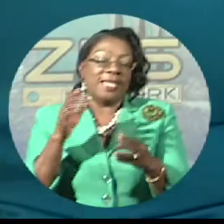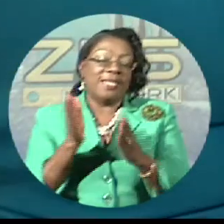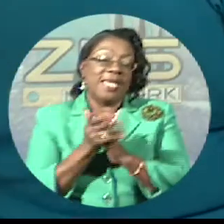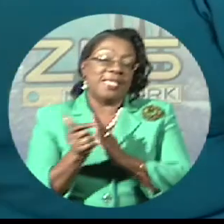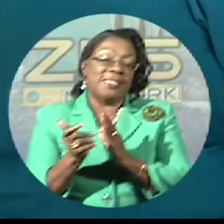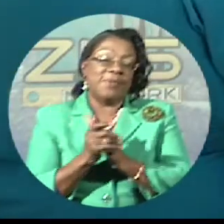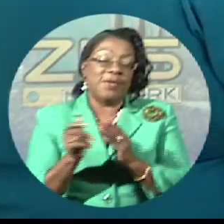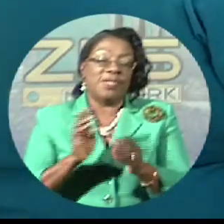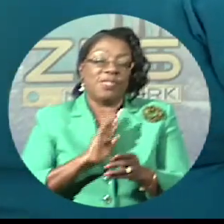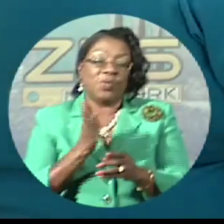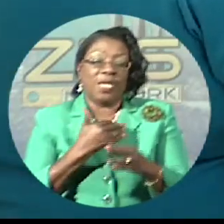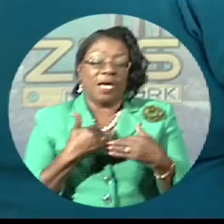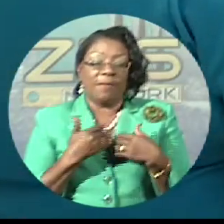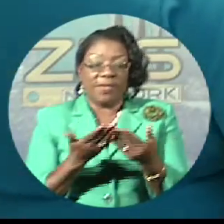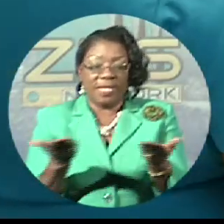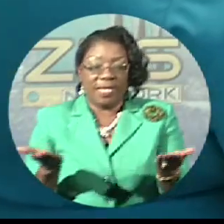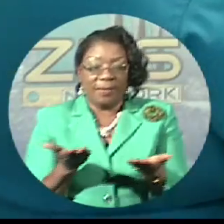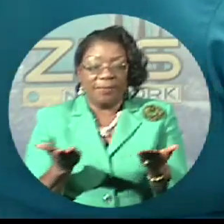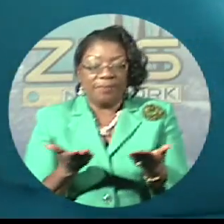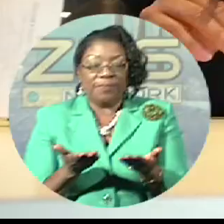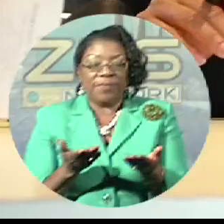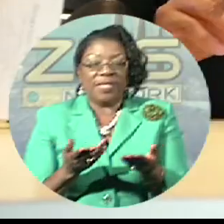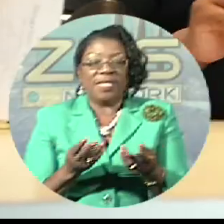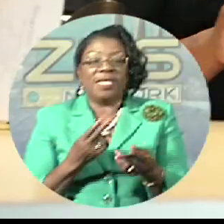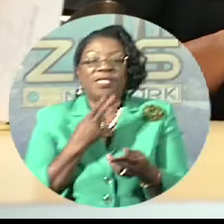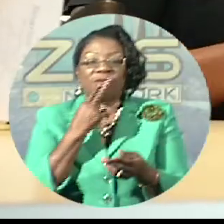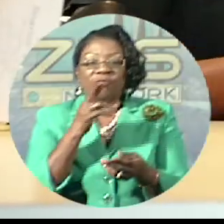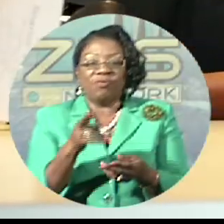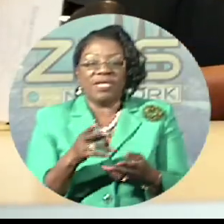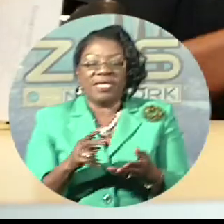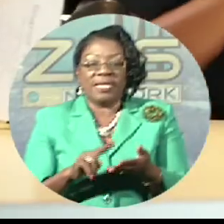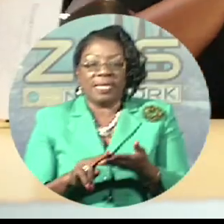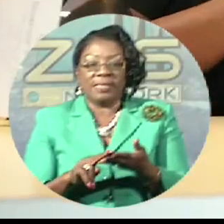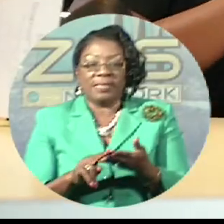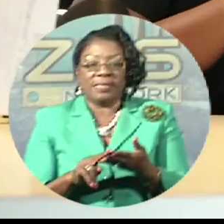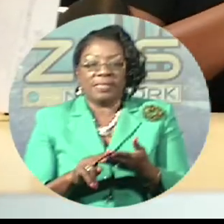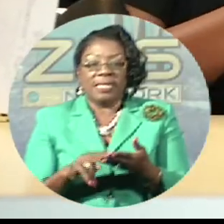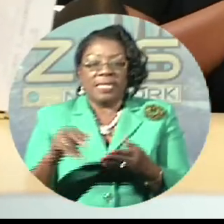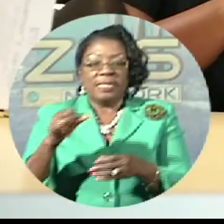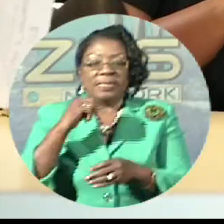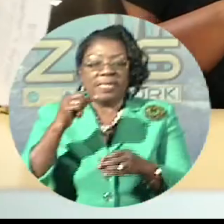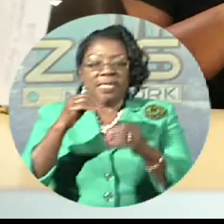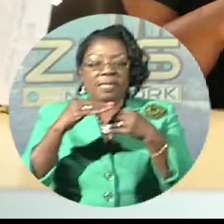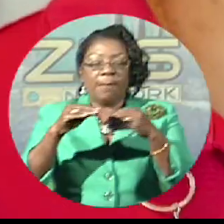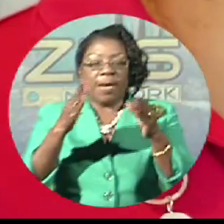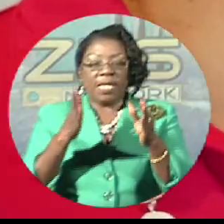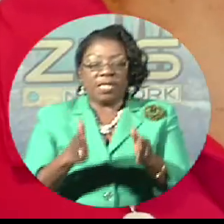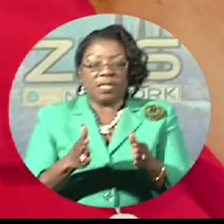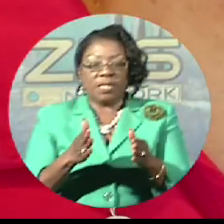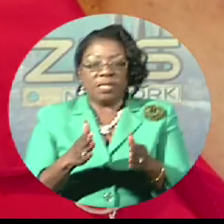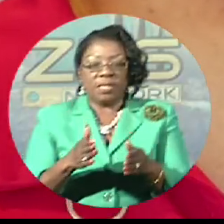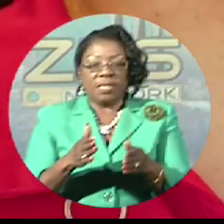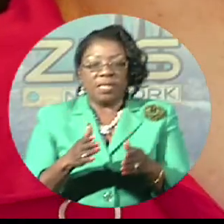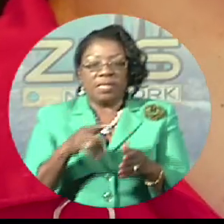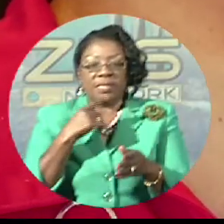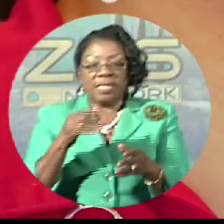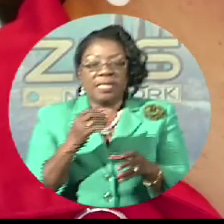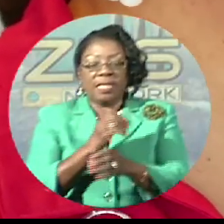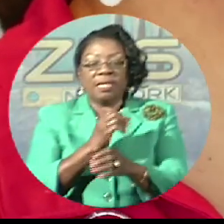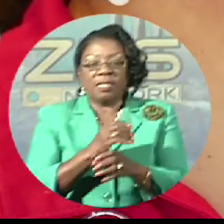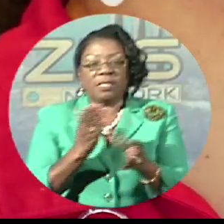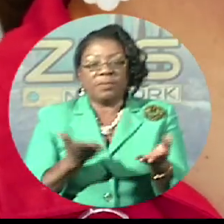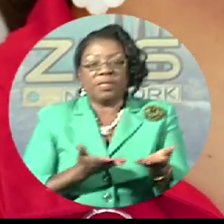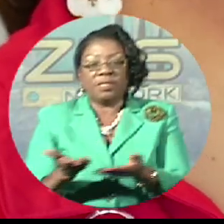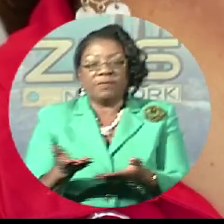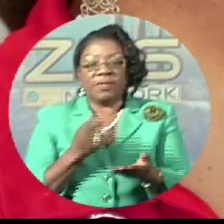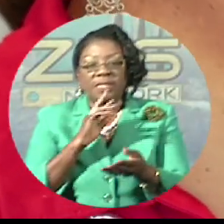sometimes they just stop by and see how we're doing. It's really nice. Senior manager for Eleuthera Cat Island, Bertina Knoll, says good customer service is